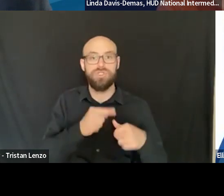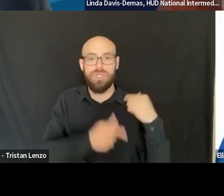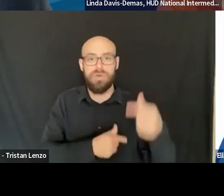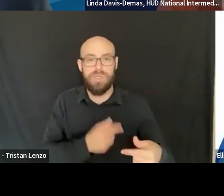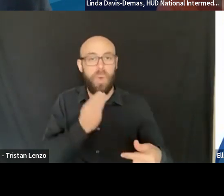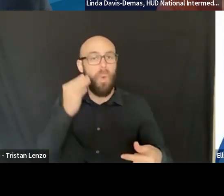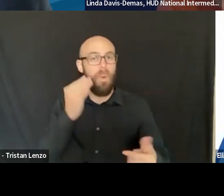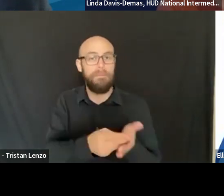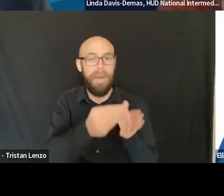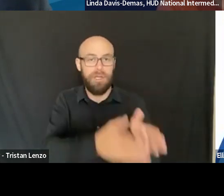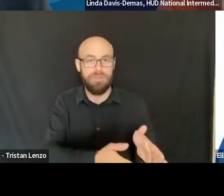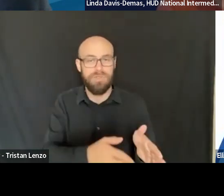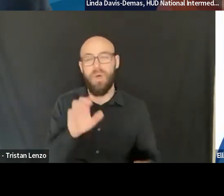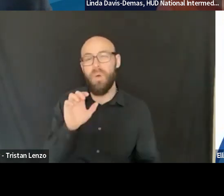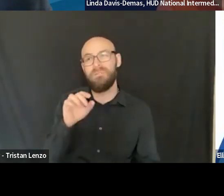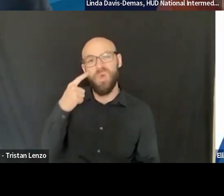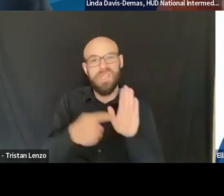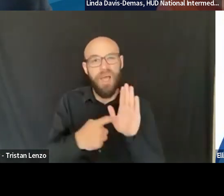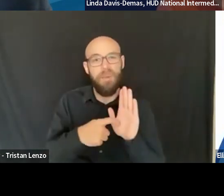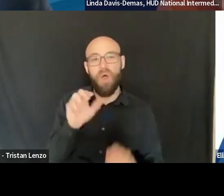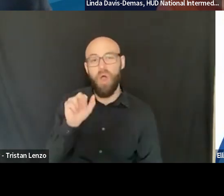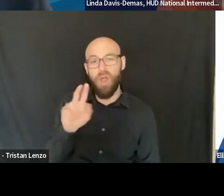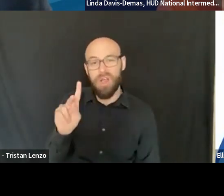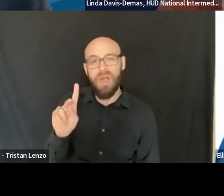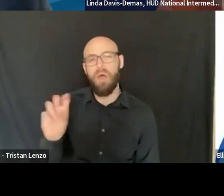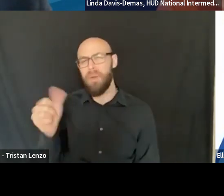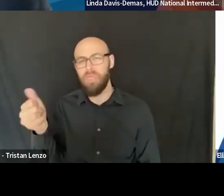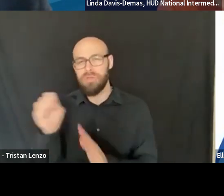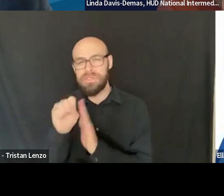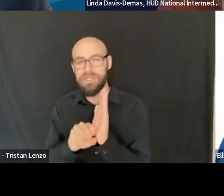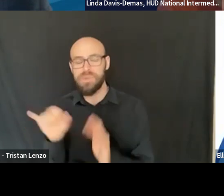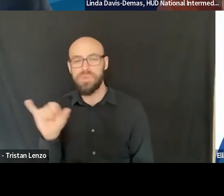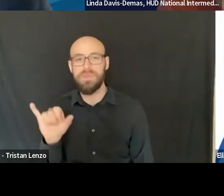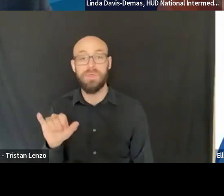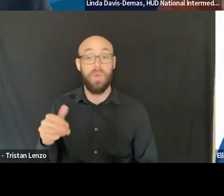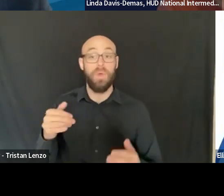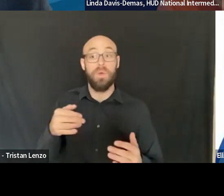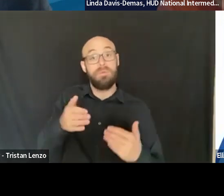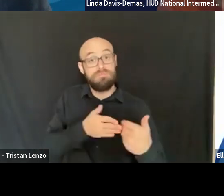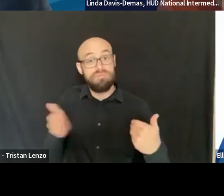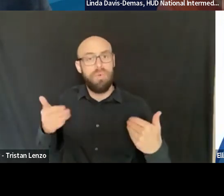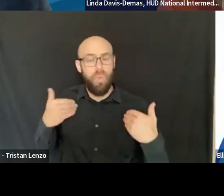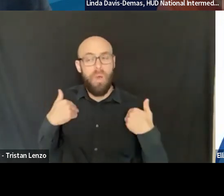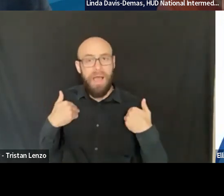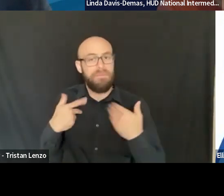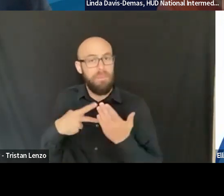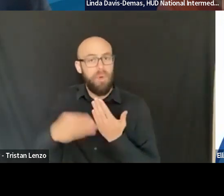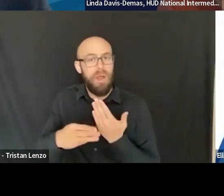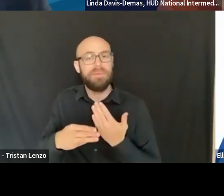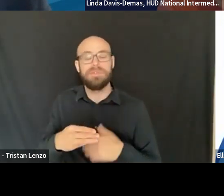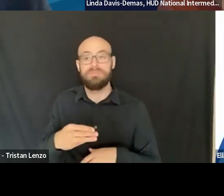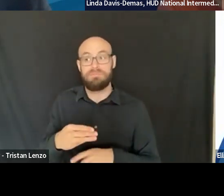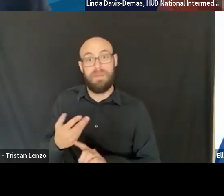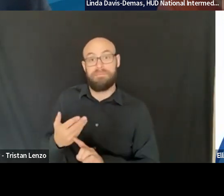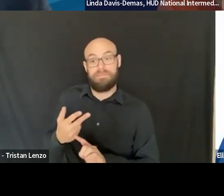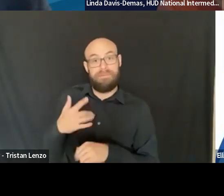know of a few other states that are considering that as well. So there's going to be a lot of other options that were available to homebuyers that weren't available previously. And so I think this is